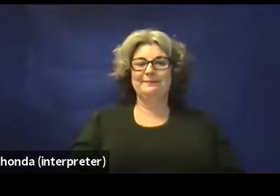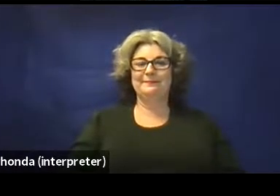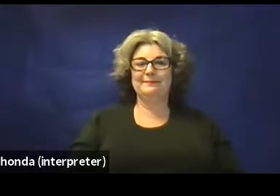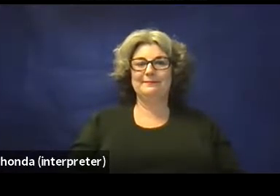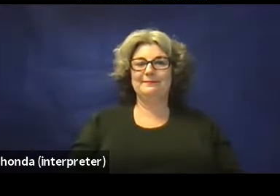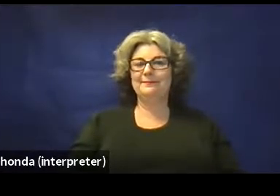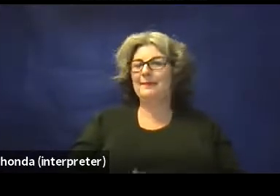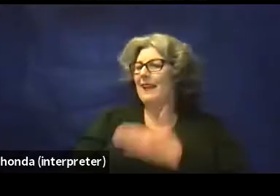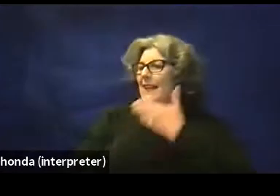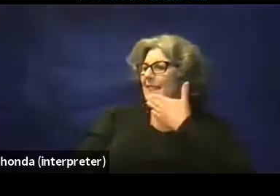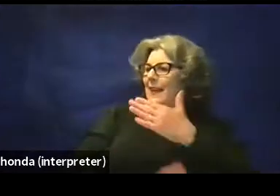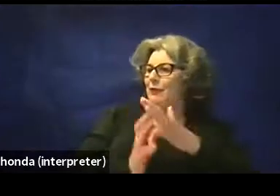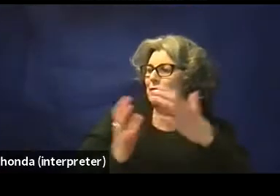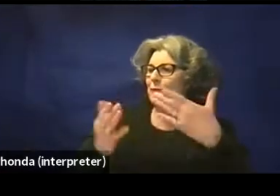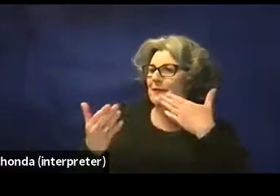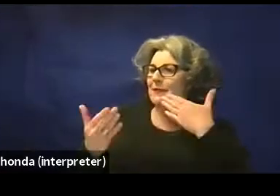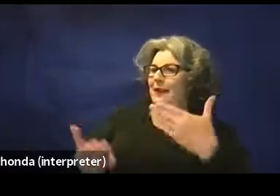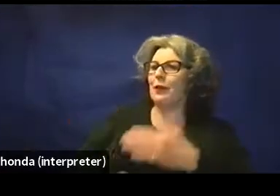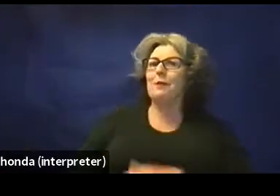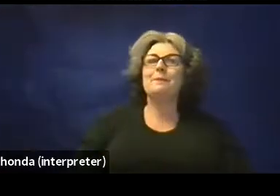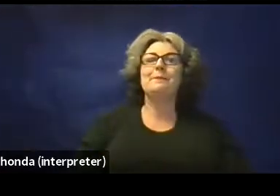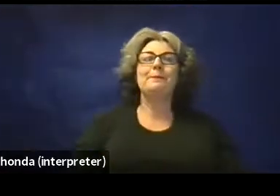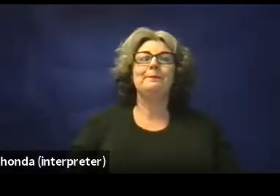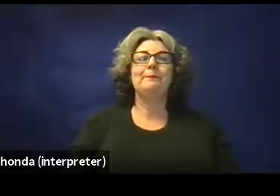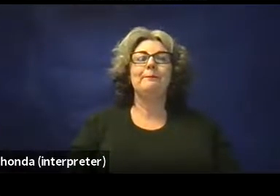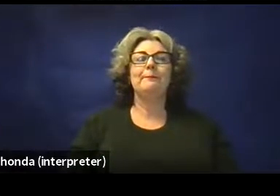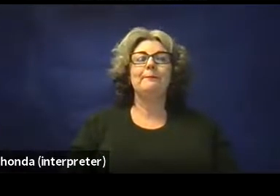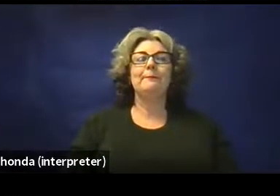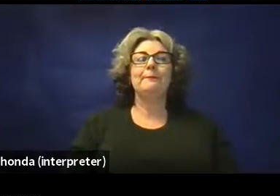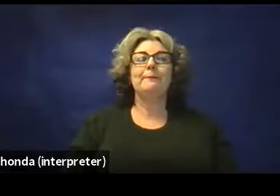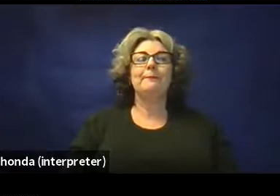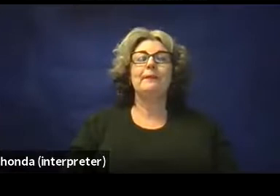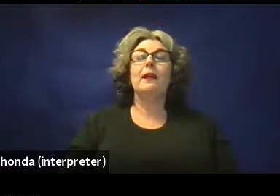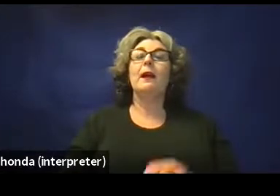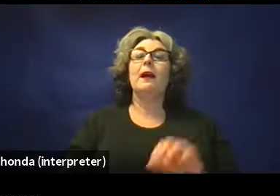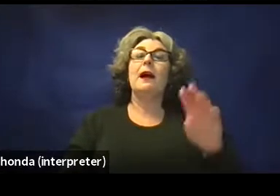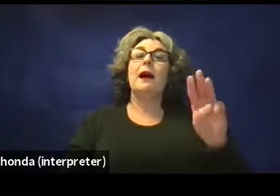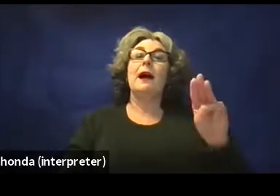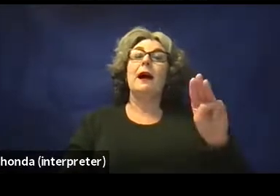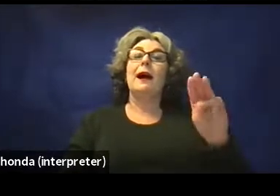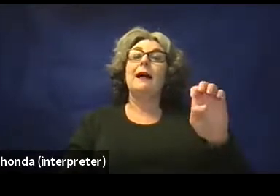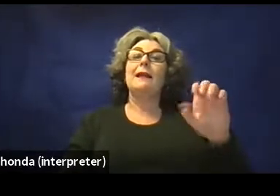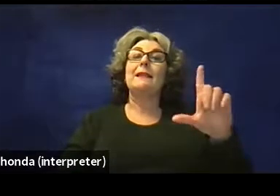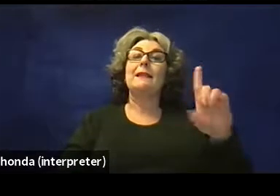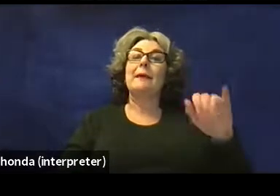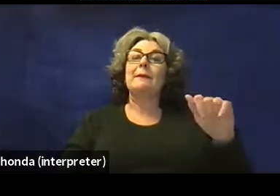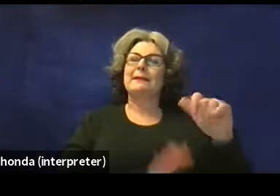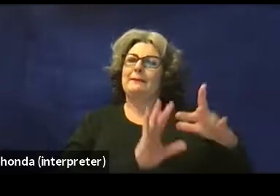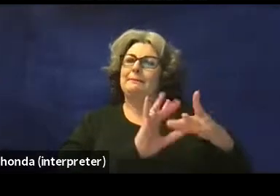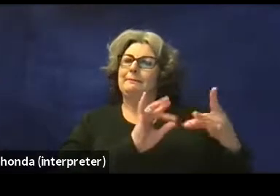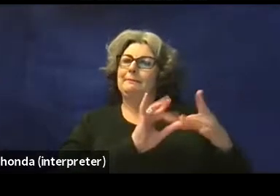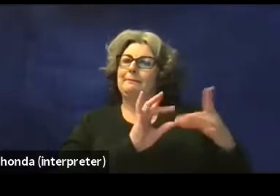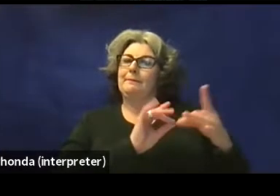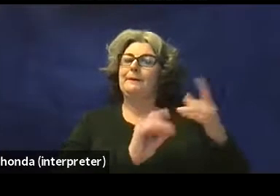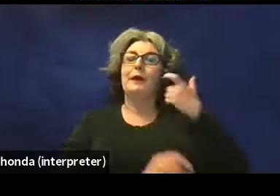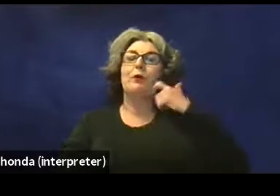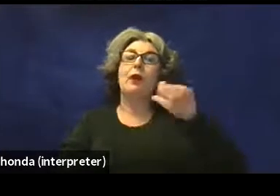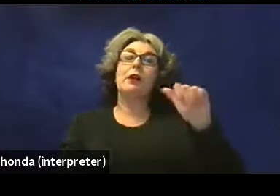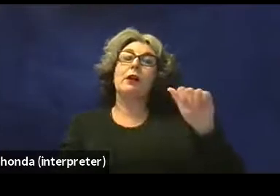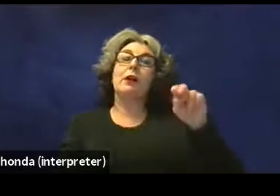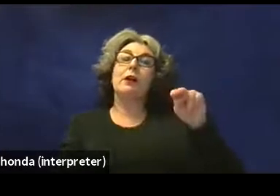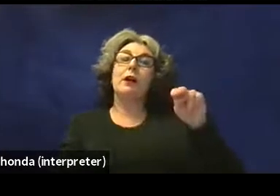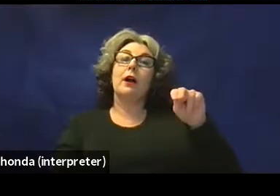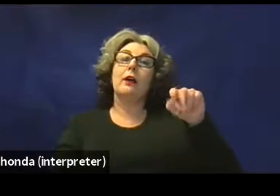Great, thank you so much. And I think, like, Melissa, I'll kind of turn this over to you. And I want to kind of build off something that Angela was talking about